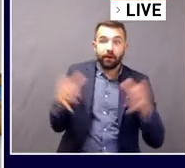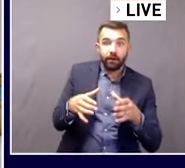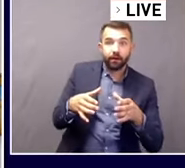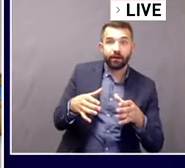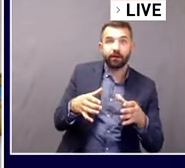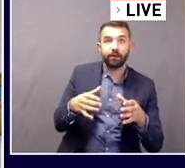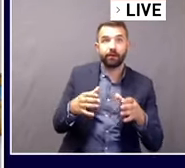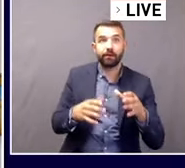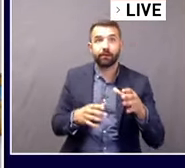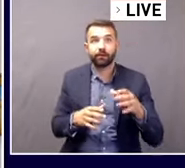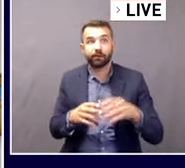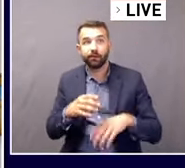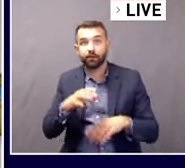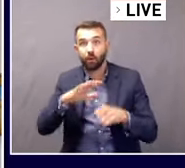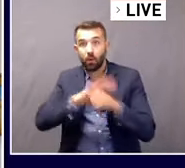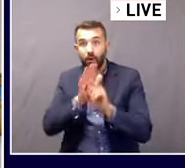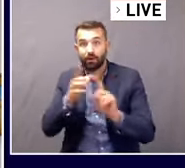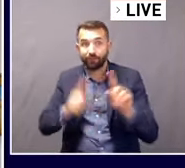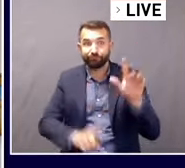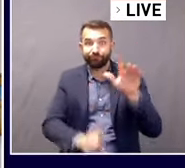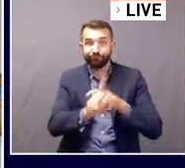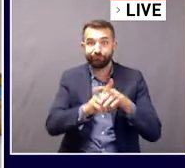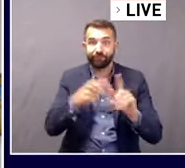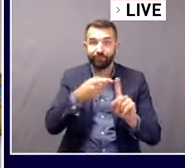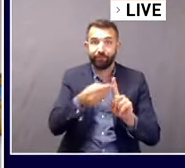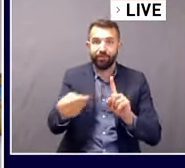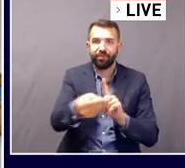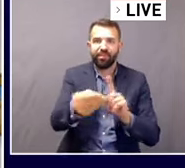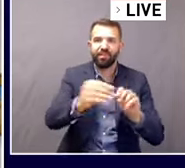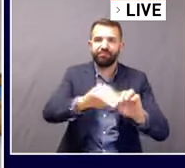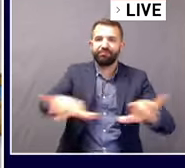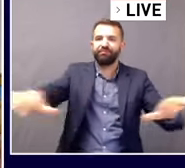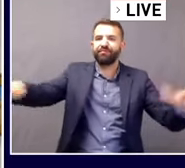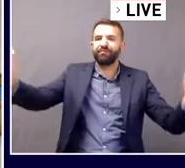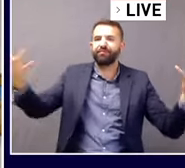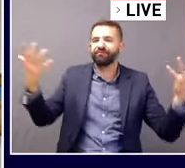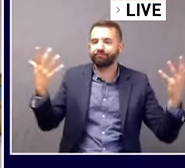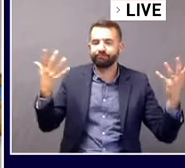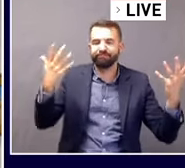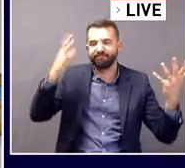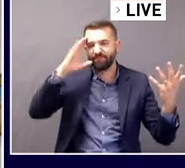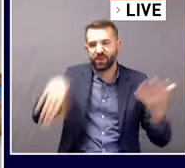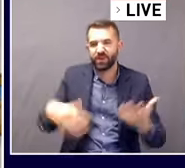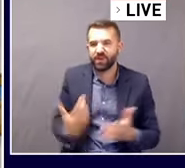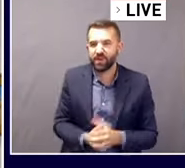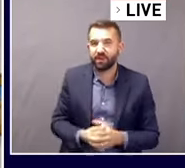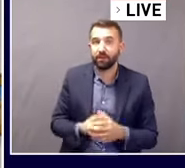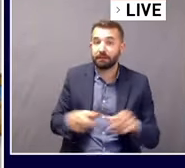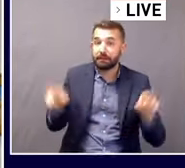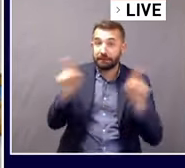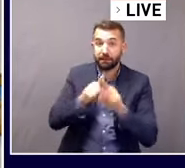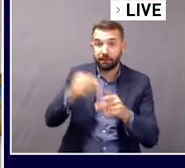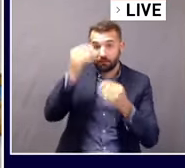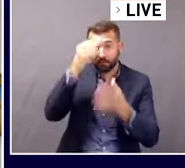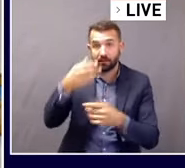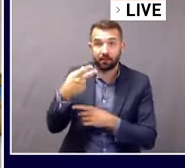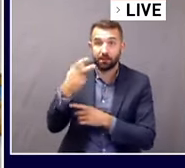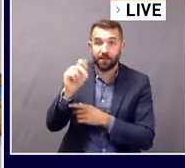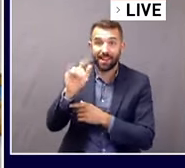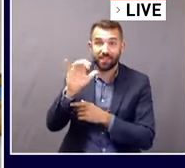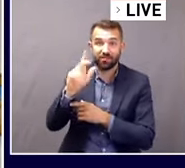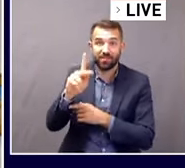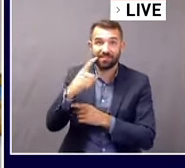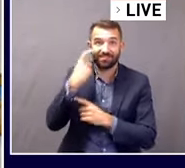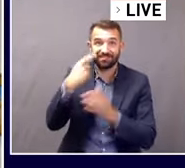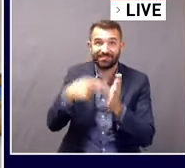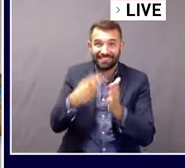And to the point that I made with Patrick, it can not just take hold, but it can then spread into areas